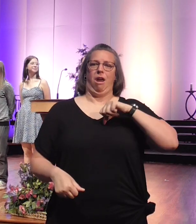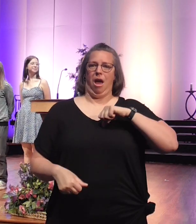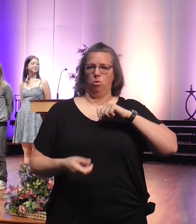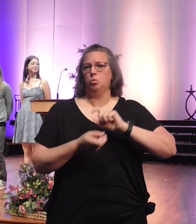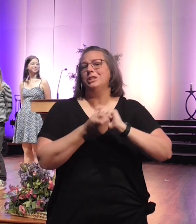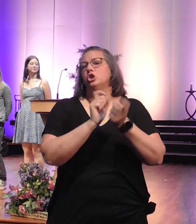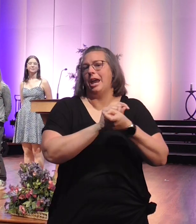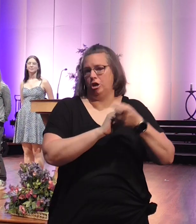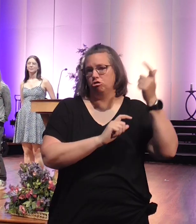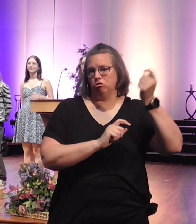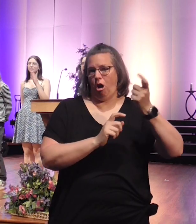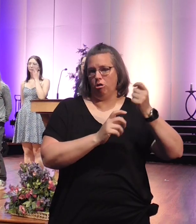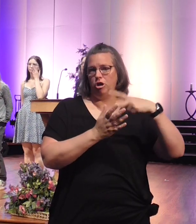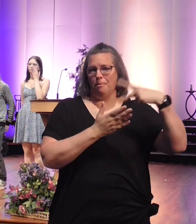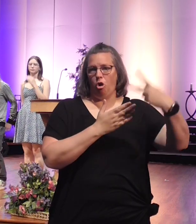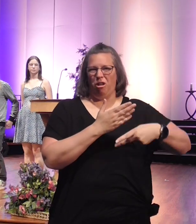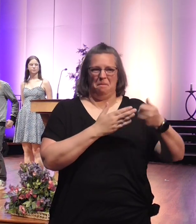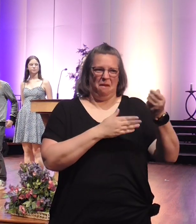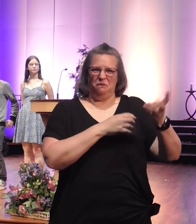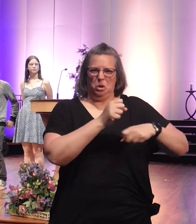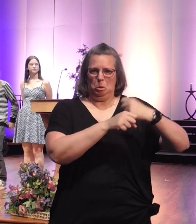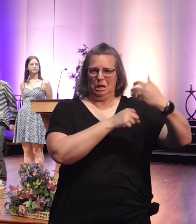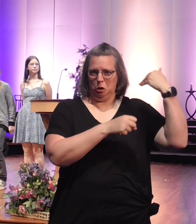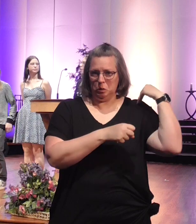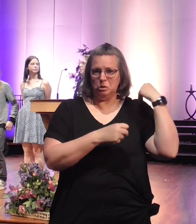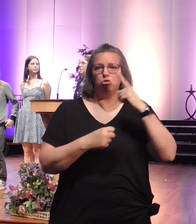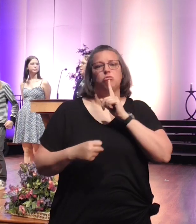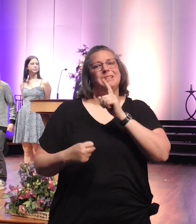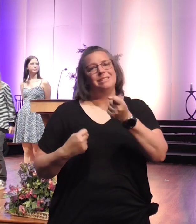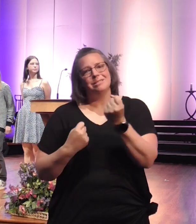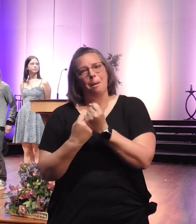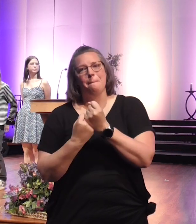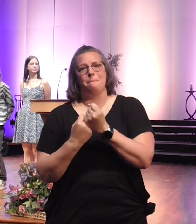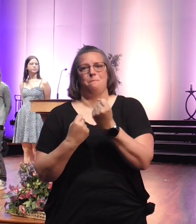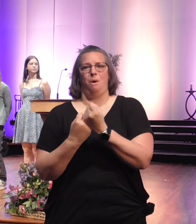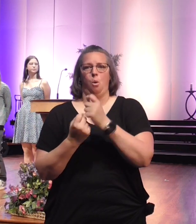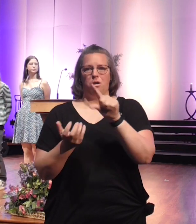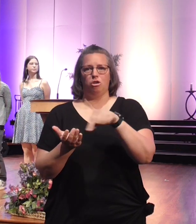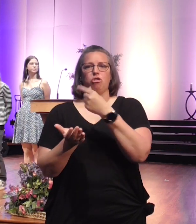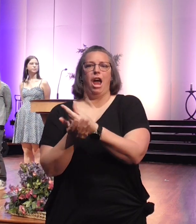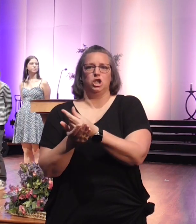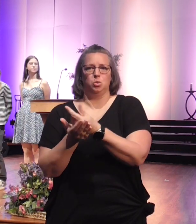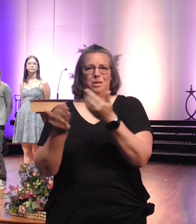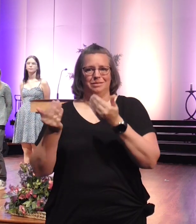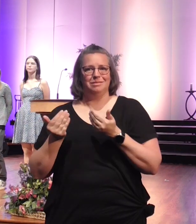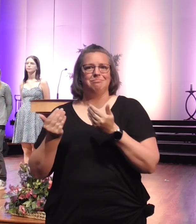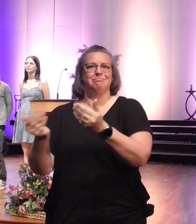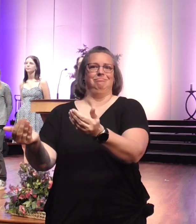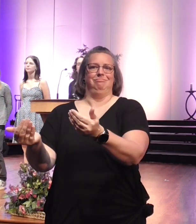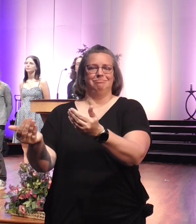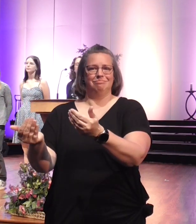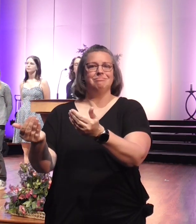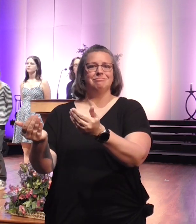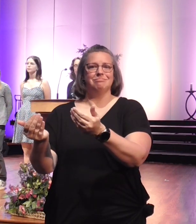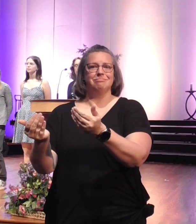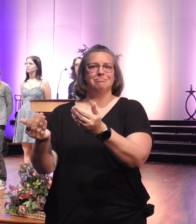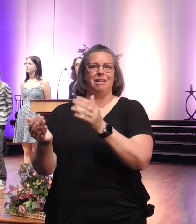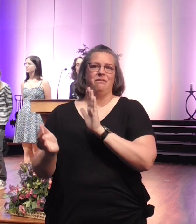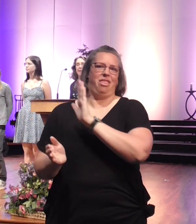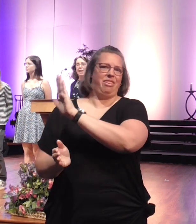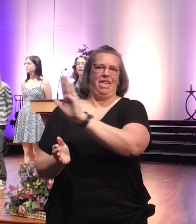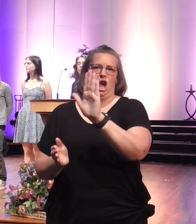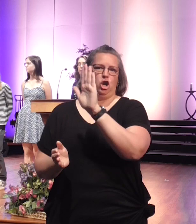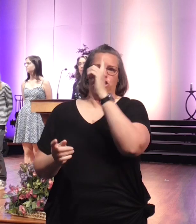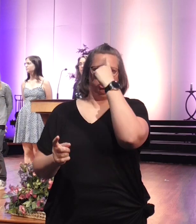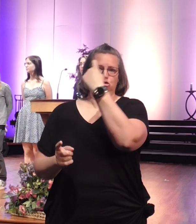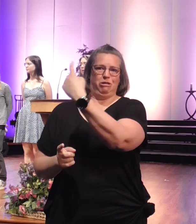scholarship program a few years ago to really support graduates in moving in the direction of their dreams. So